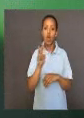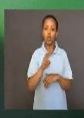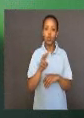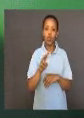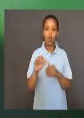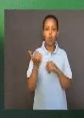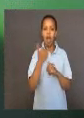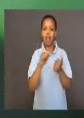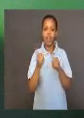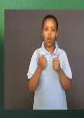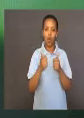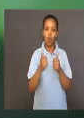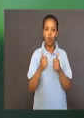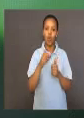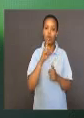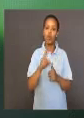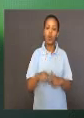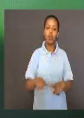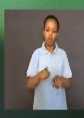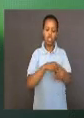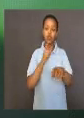longer than the white bug.